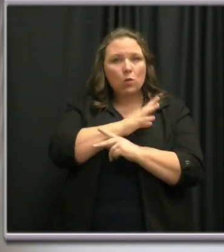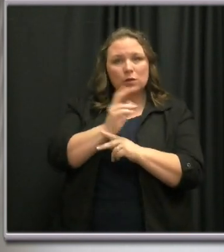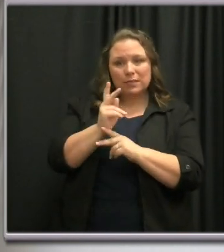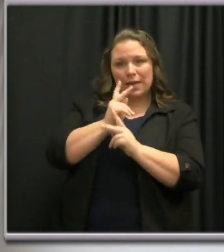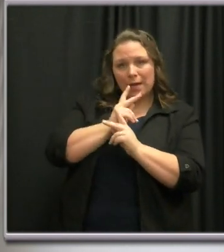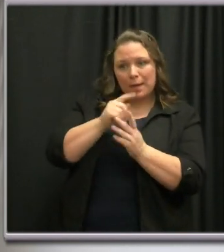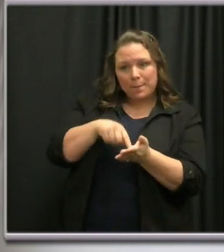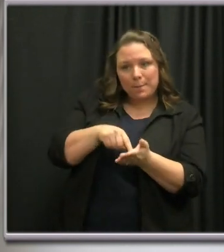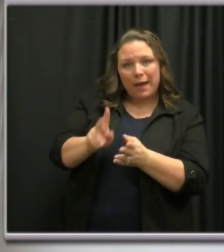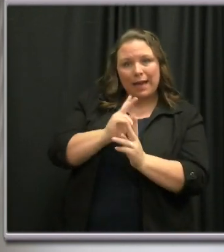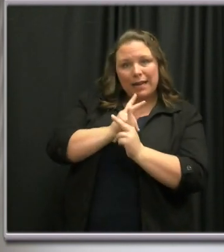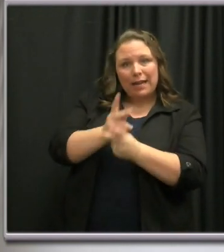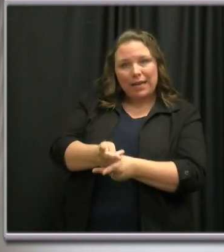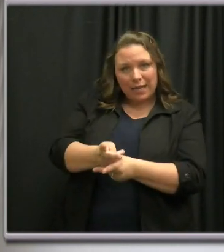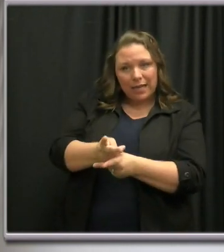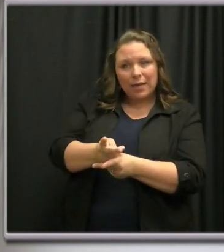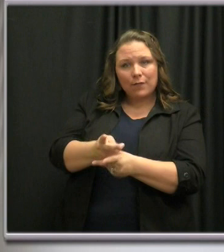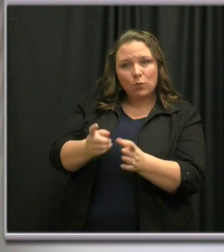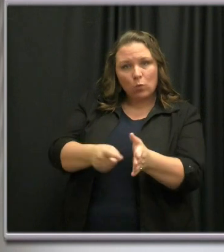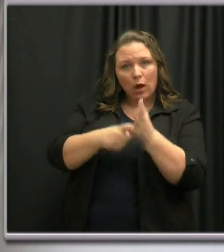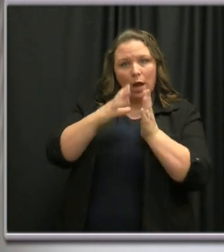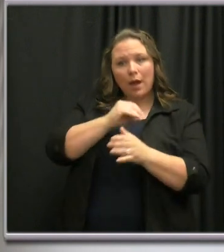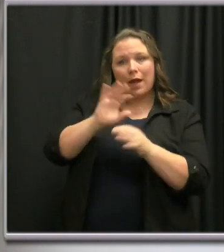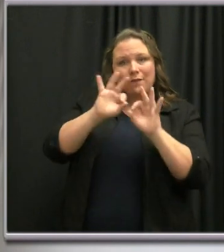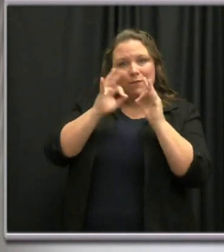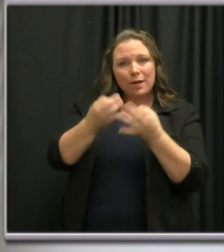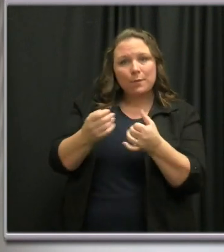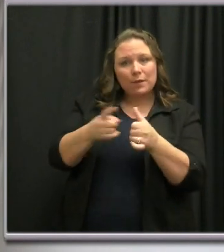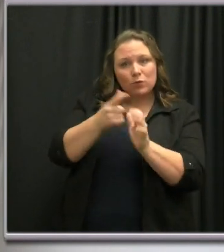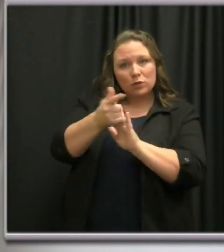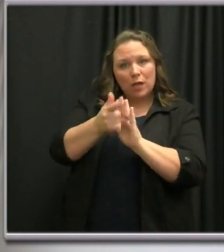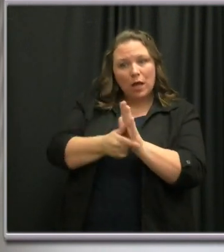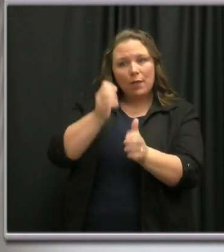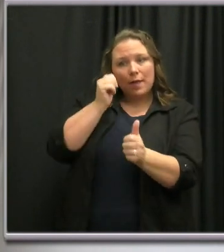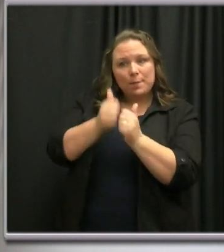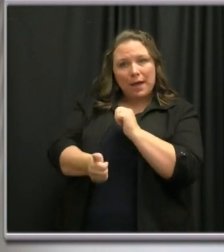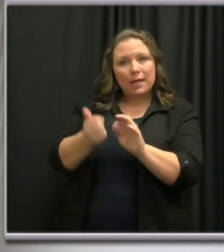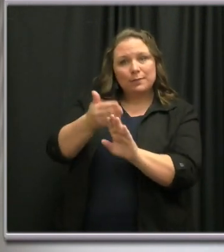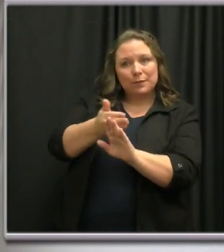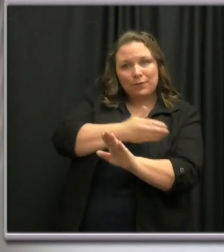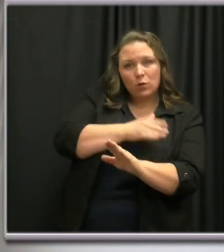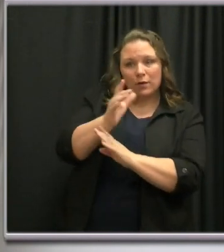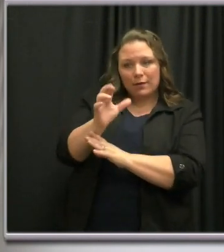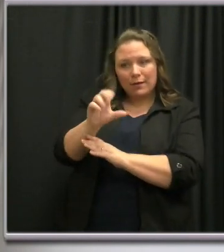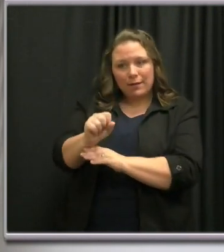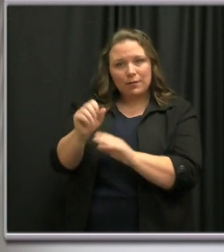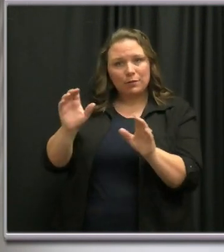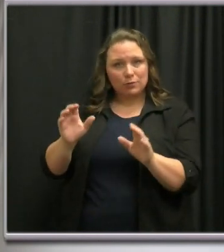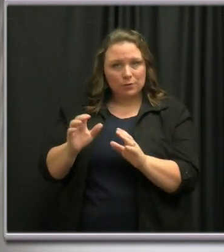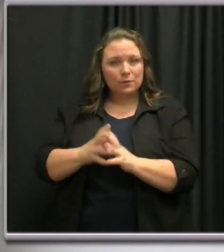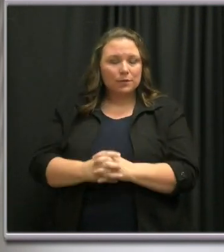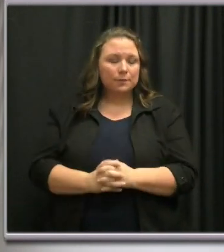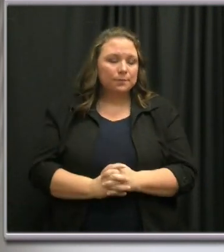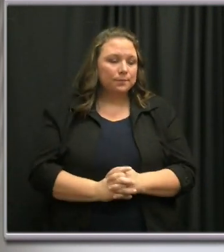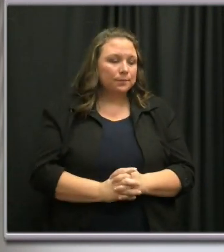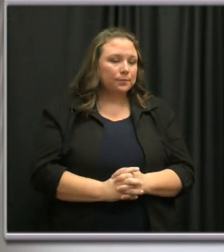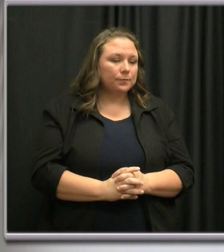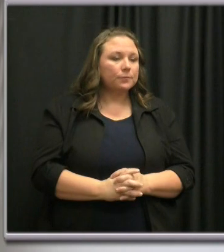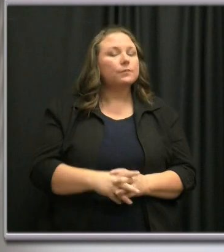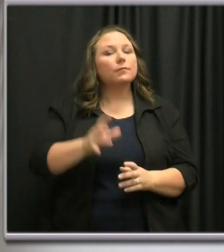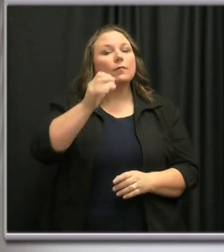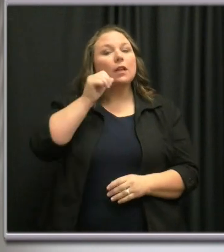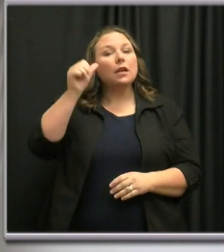leave requirements and the Families First Law that passed before the CARES Act. As of yesterday